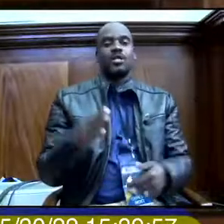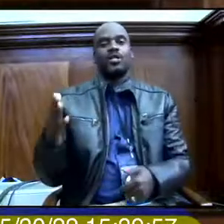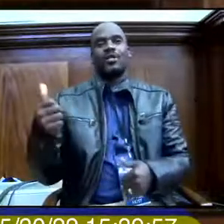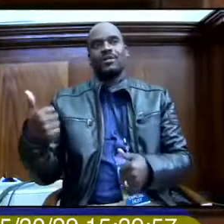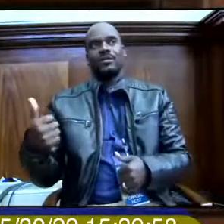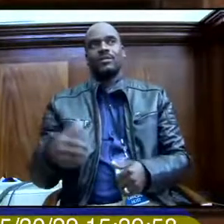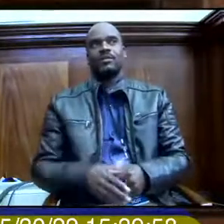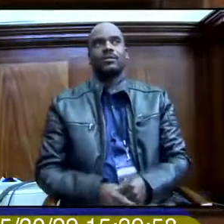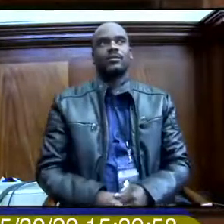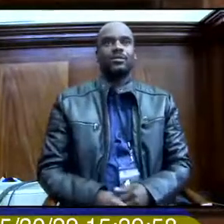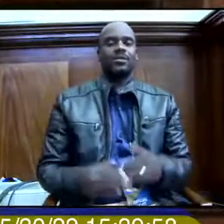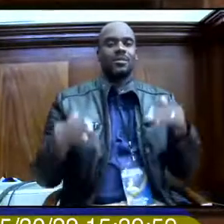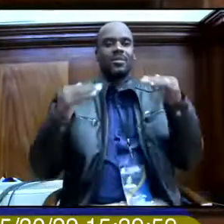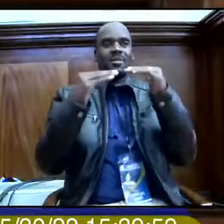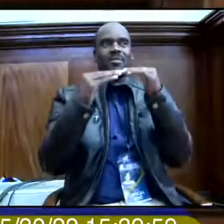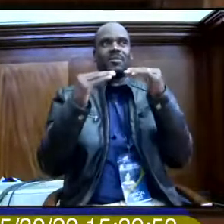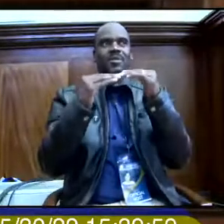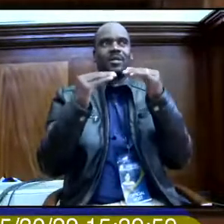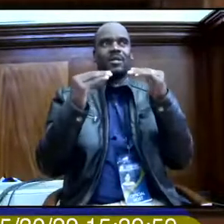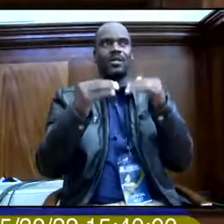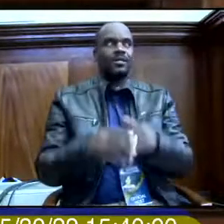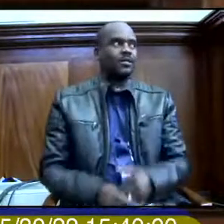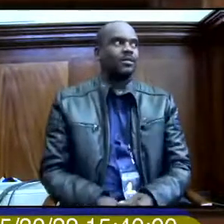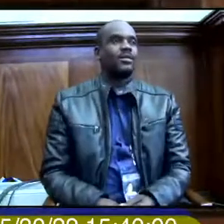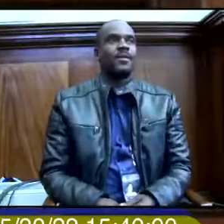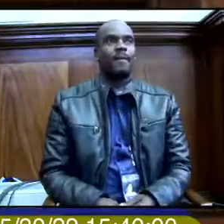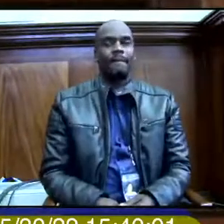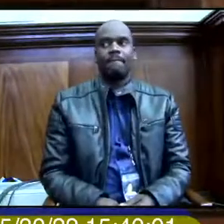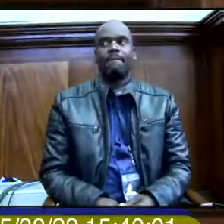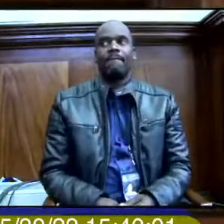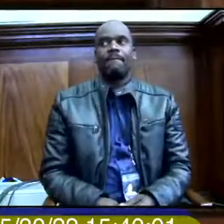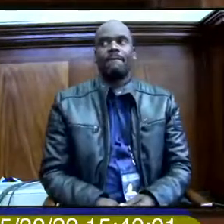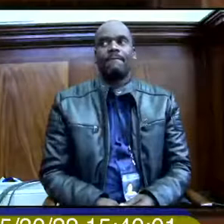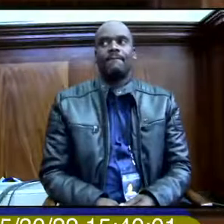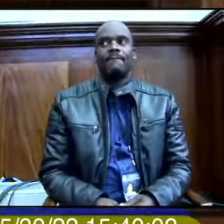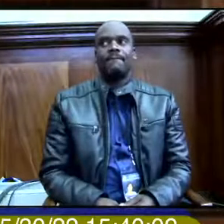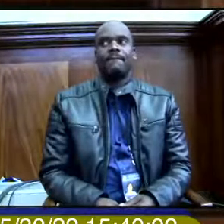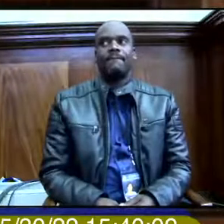can ascend the podium in that order